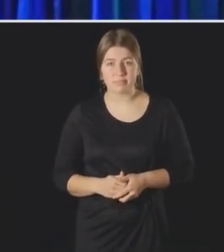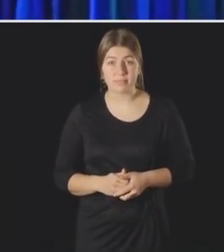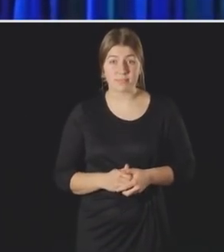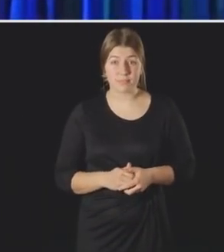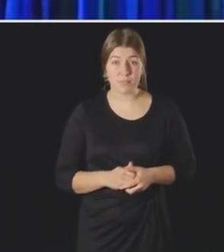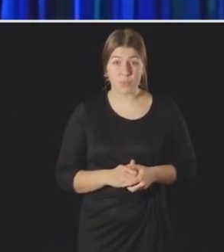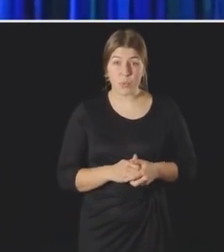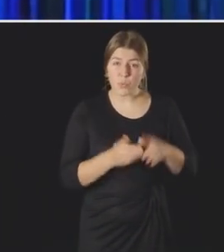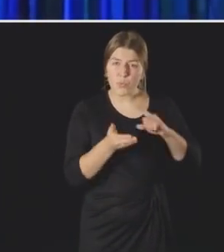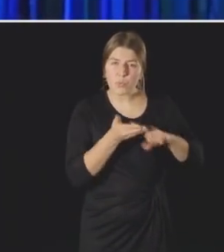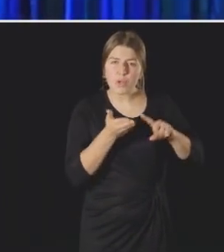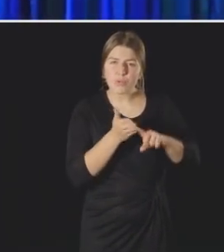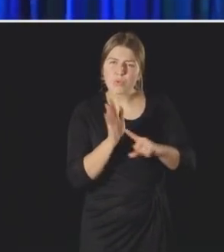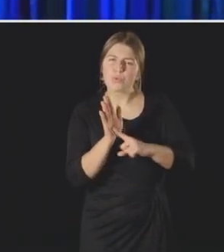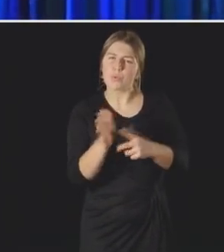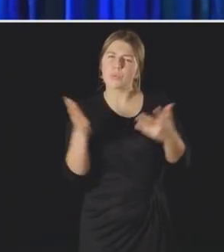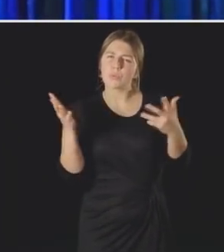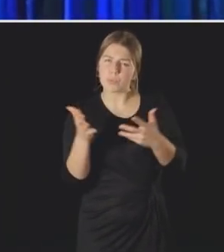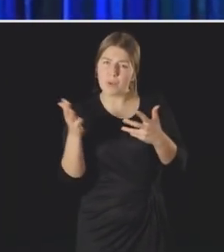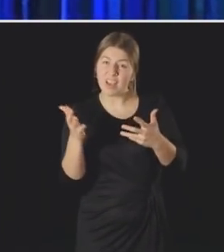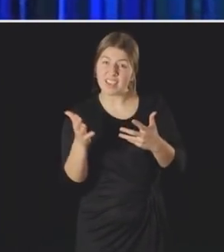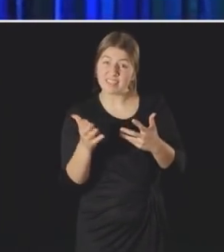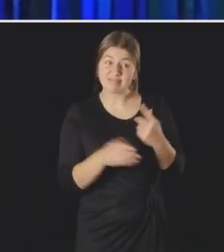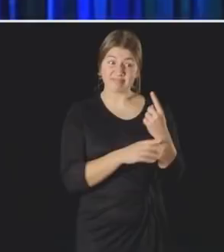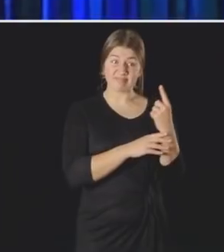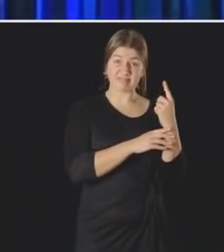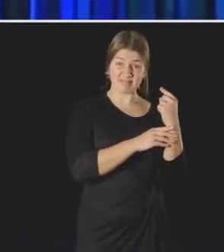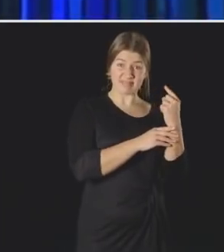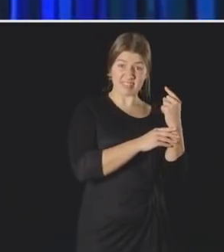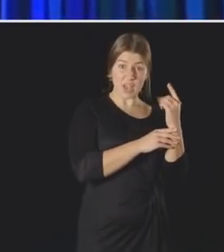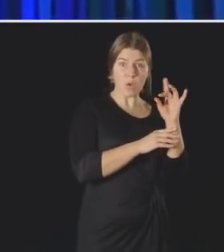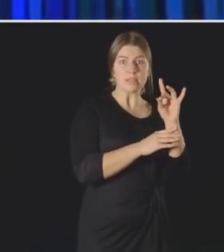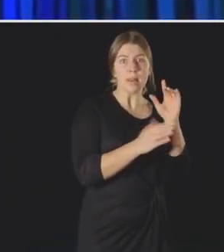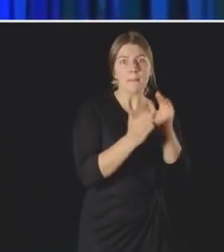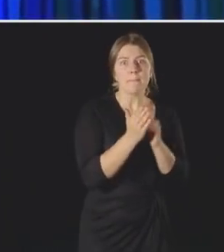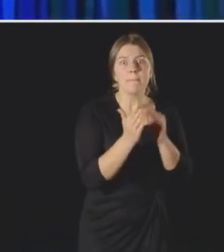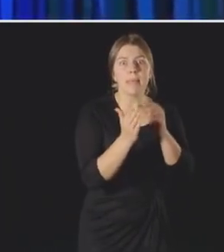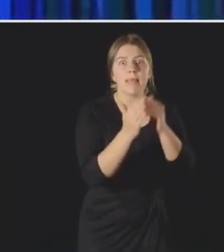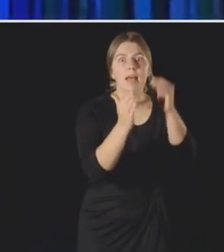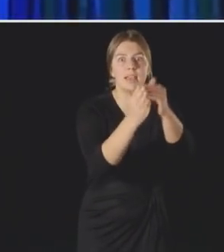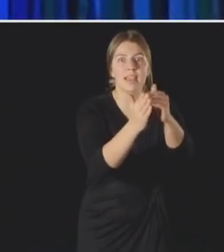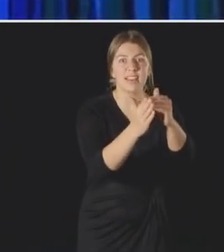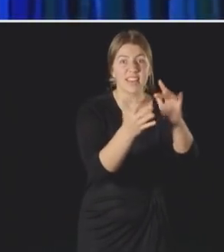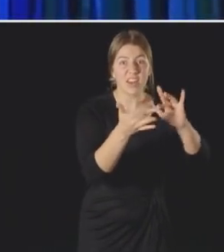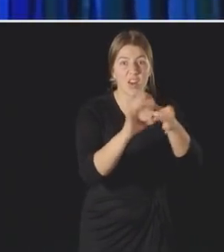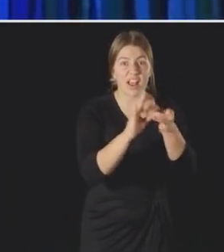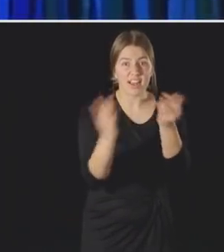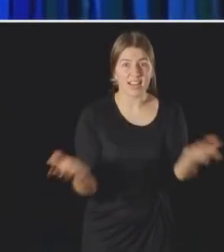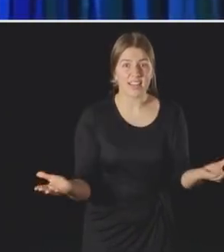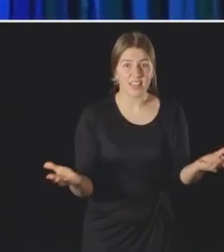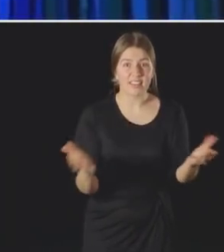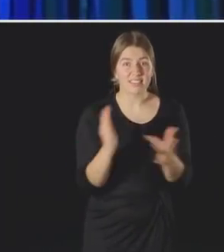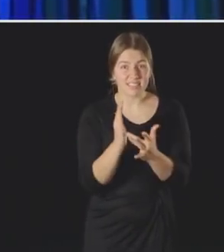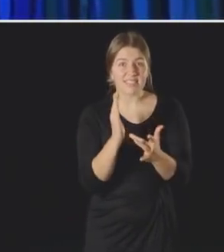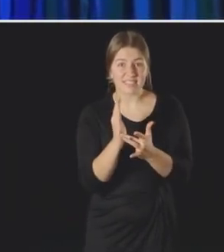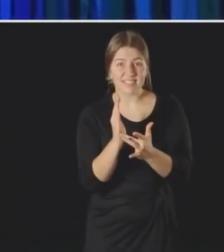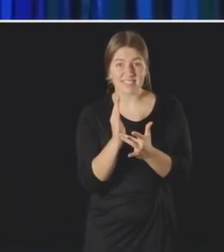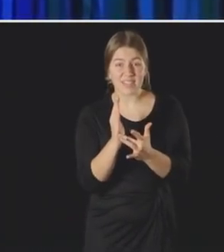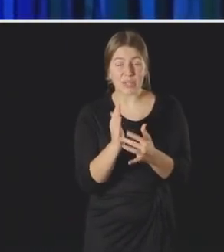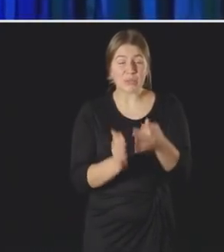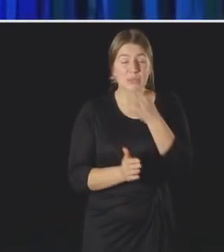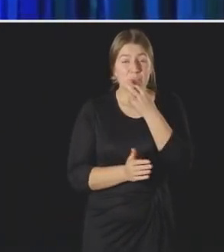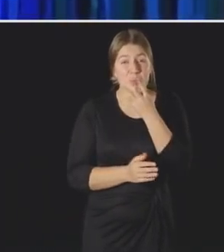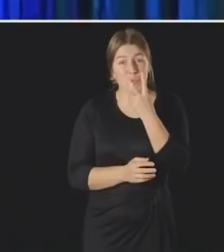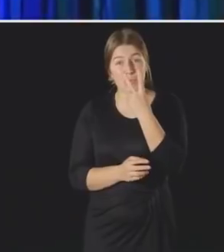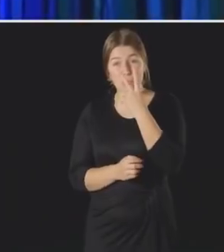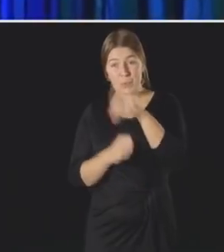Gartner, the leader in IT research, says that there are 8 billion IoT devices in 2017, and